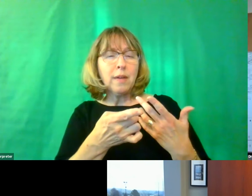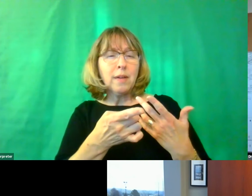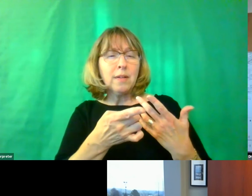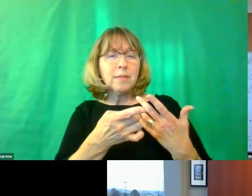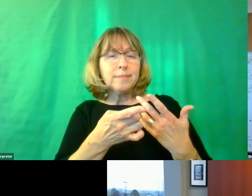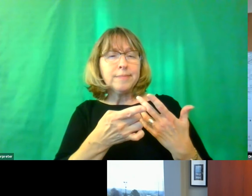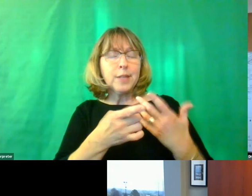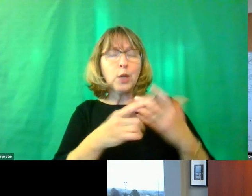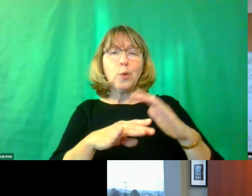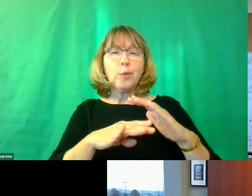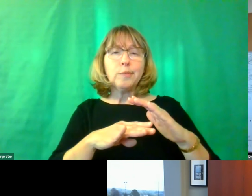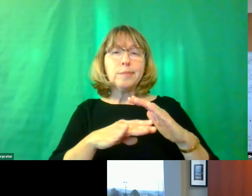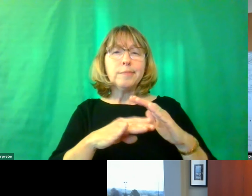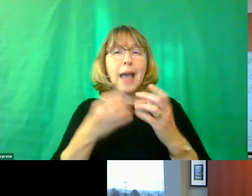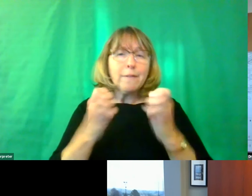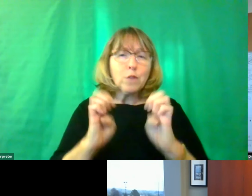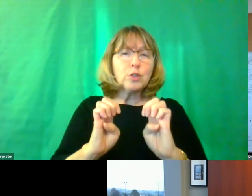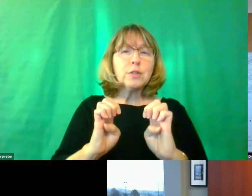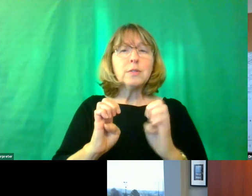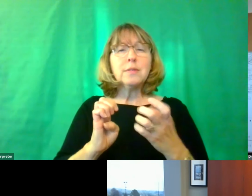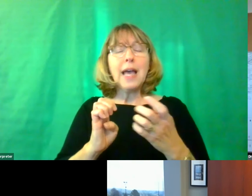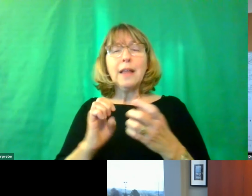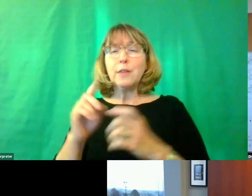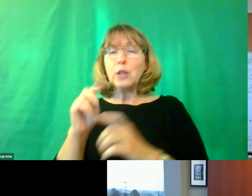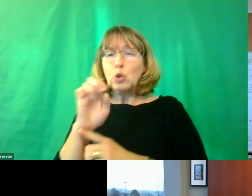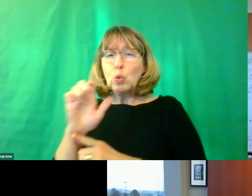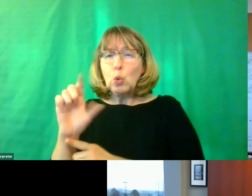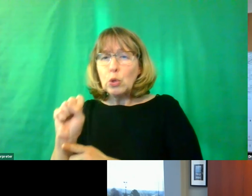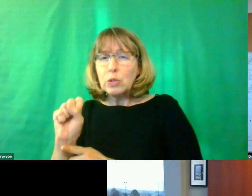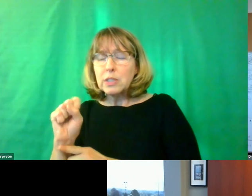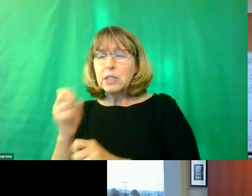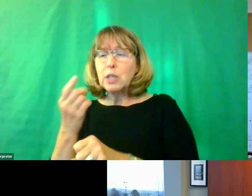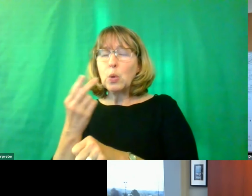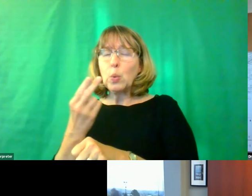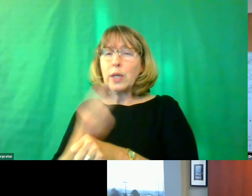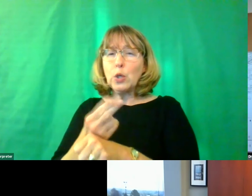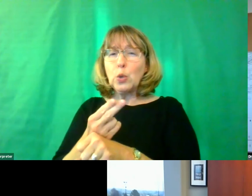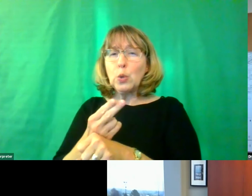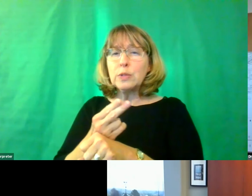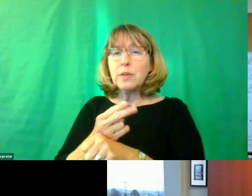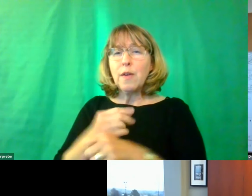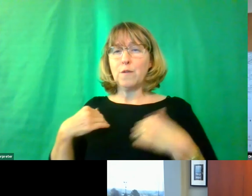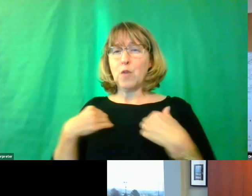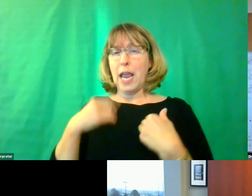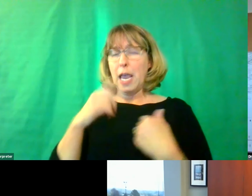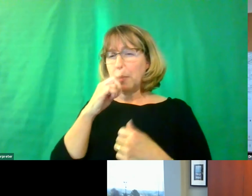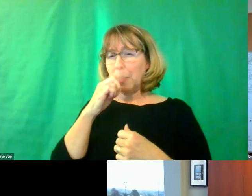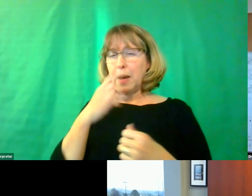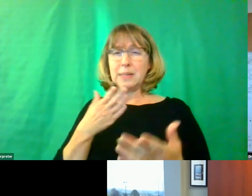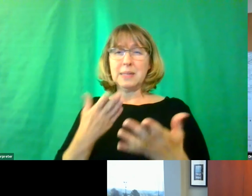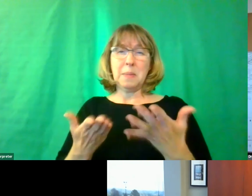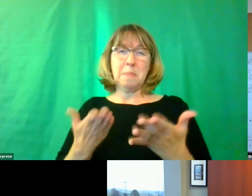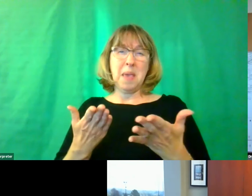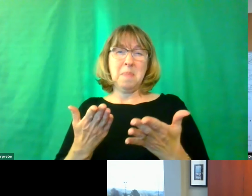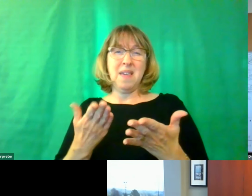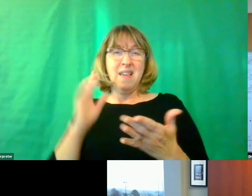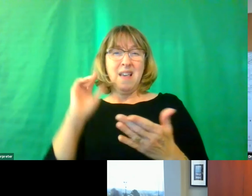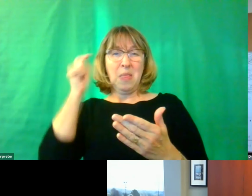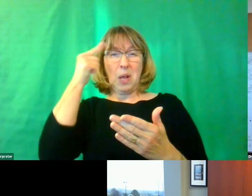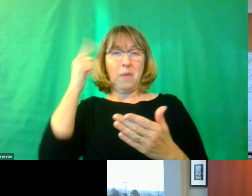the tools that we use in basic biomedical science, such as animal models, might be taken away or limited before the science is